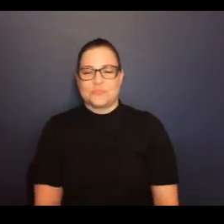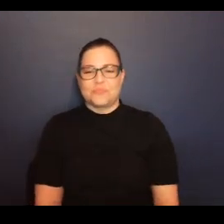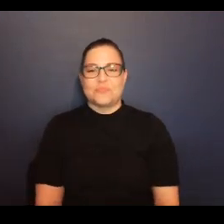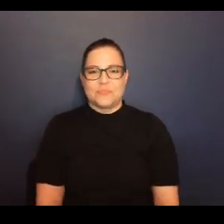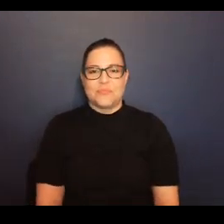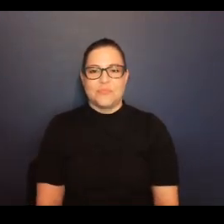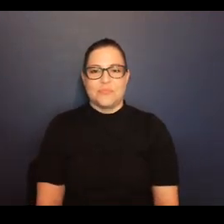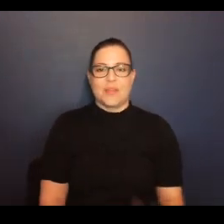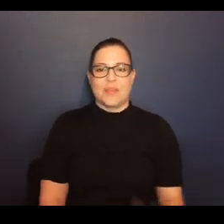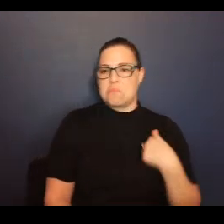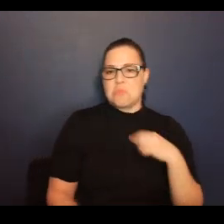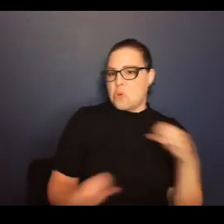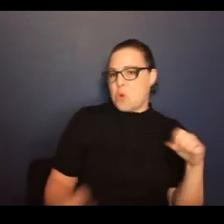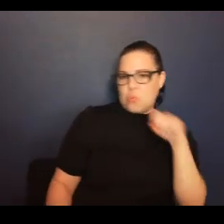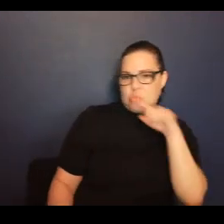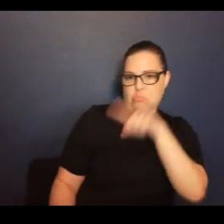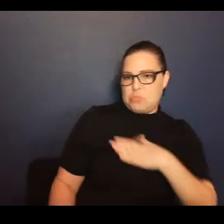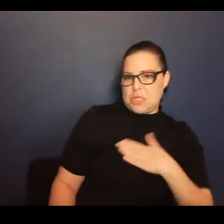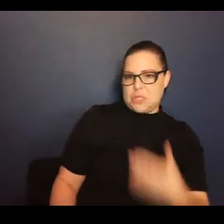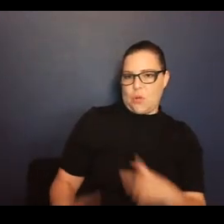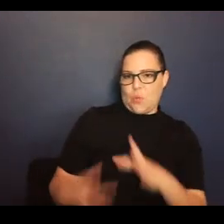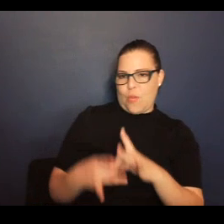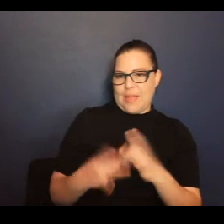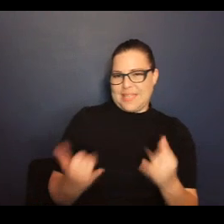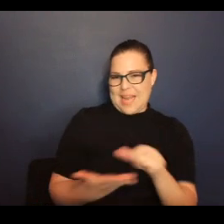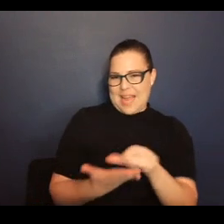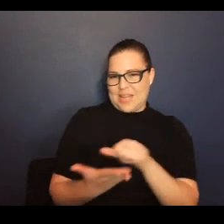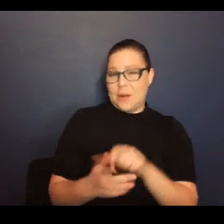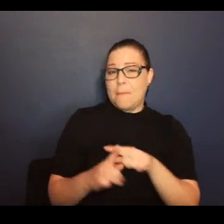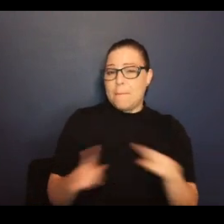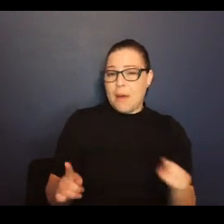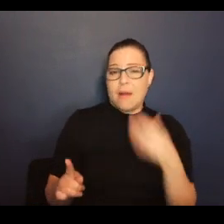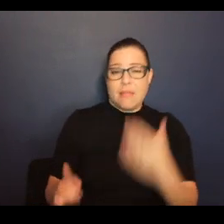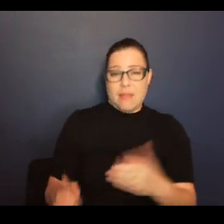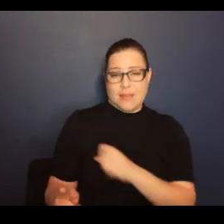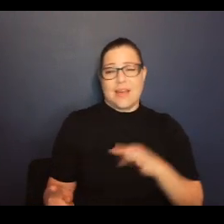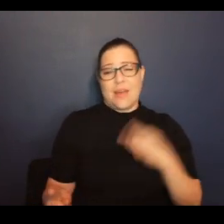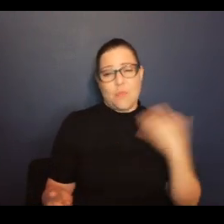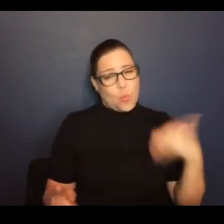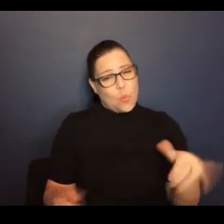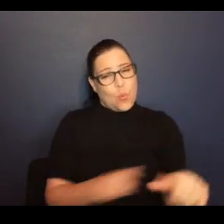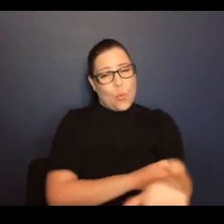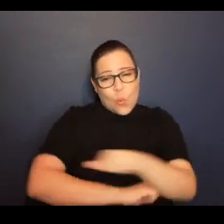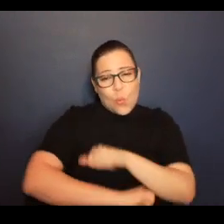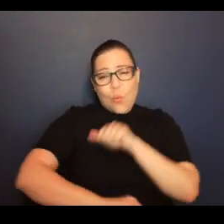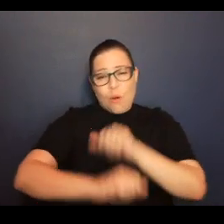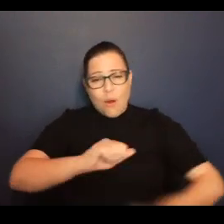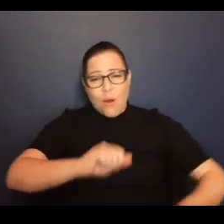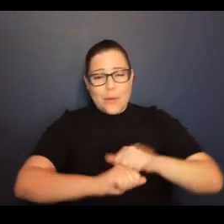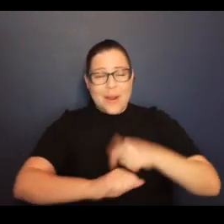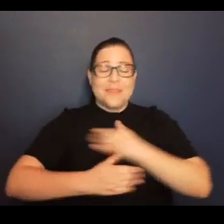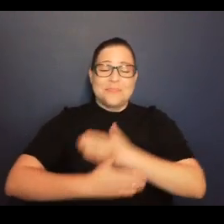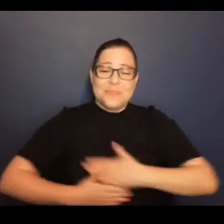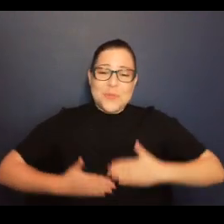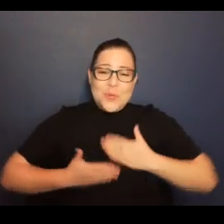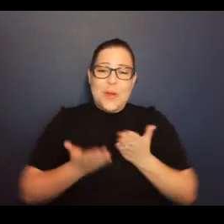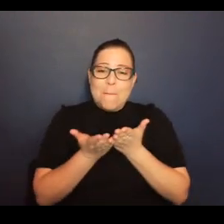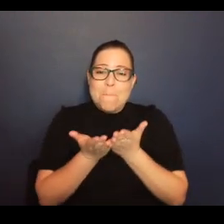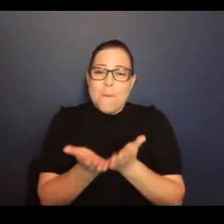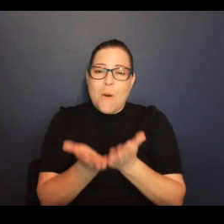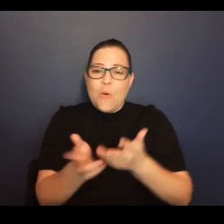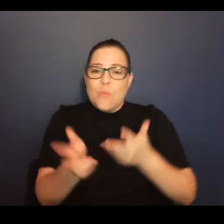As for myself, there's no disclosures pertaining to this evening's agenda, but I do want to thank staff for their hard work. I had a great time at the boat parade and